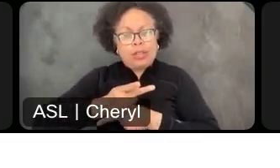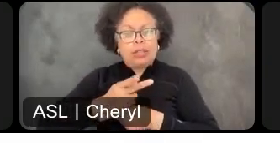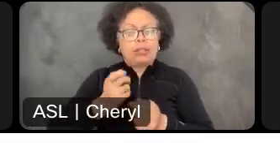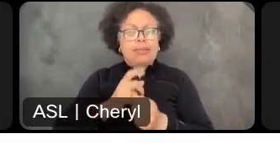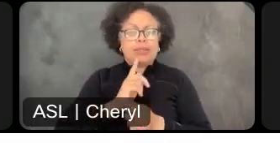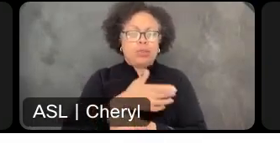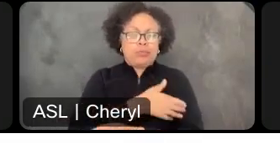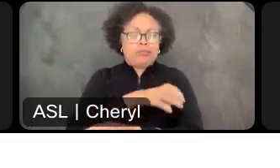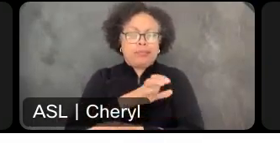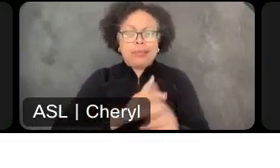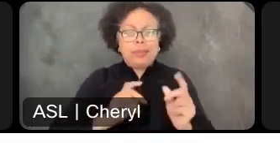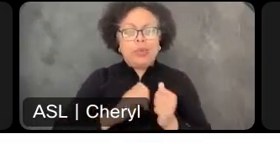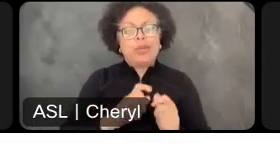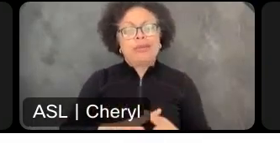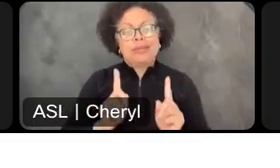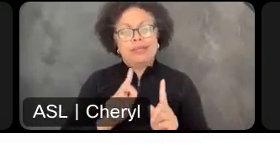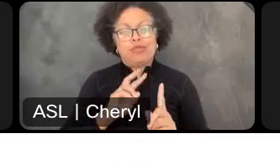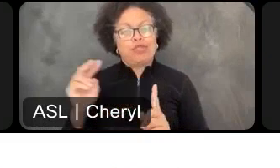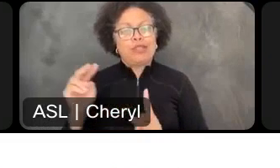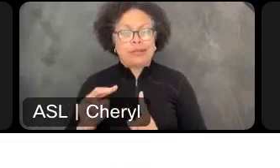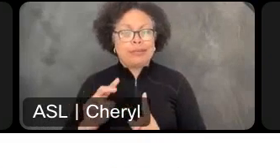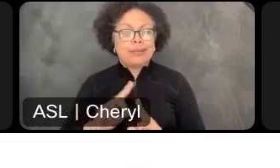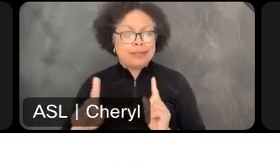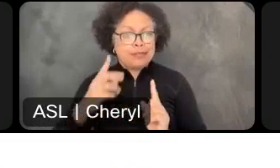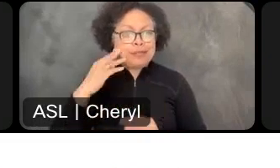with alternative perceptions.